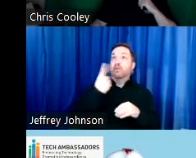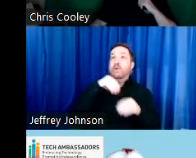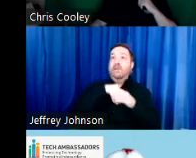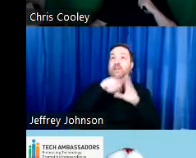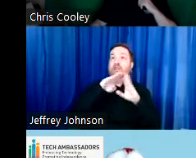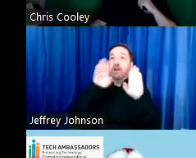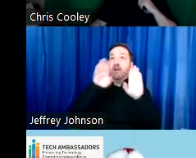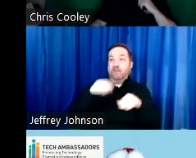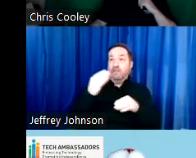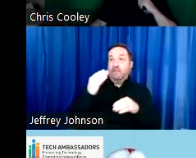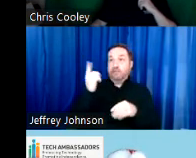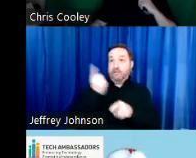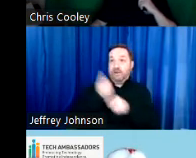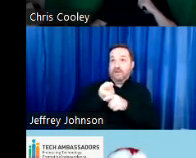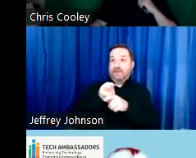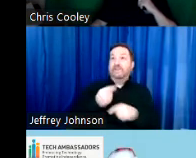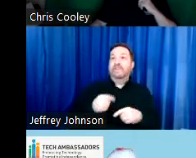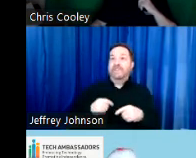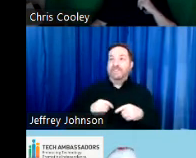somewhere, right?